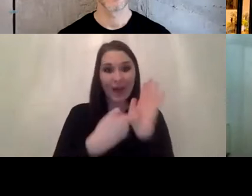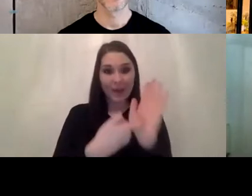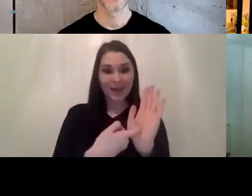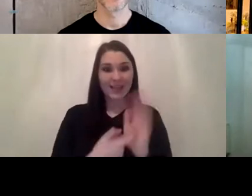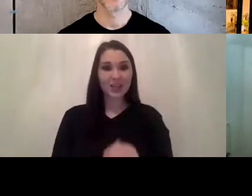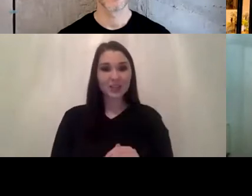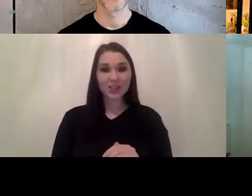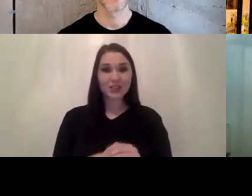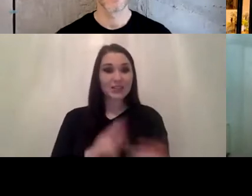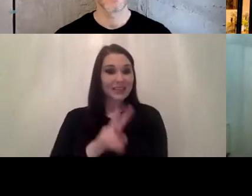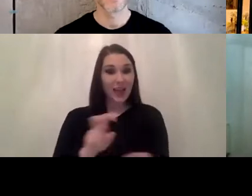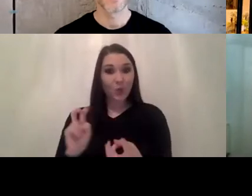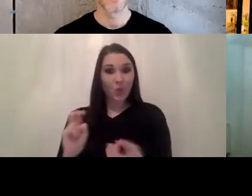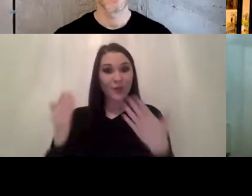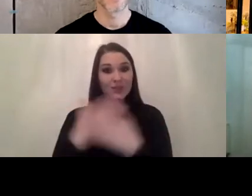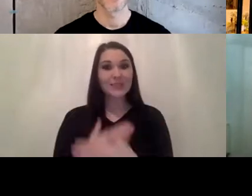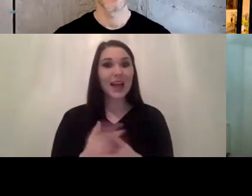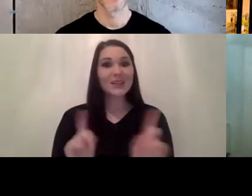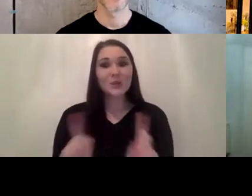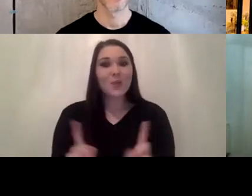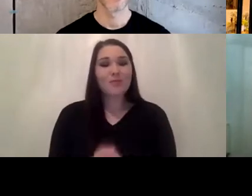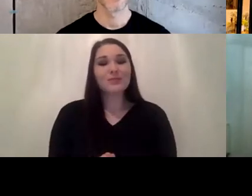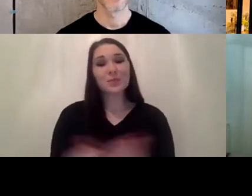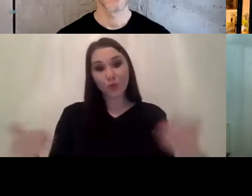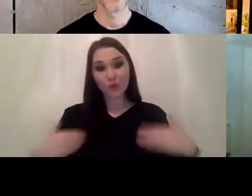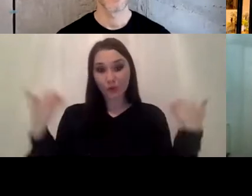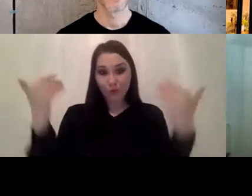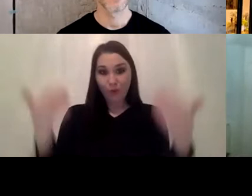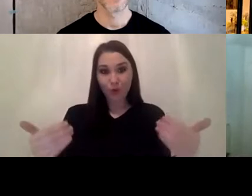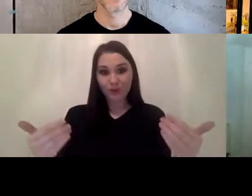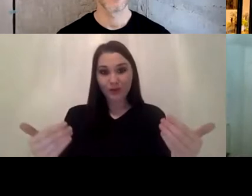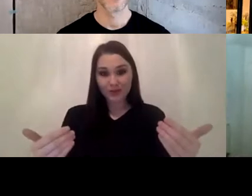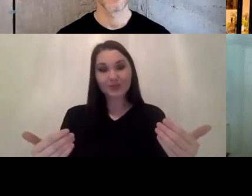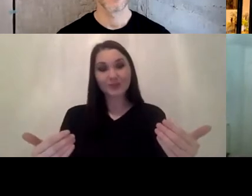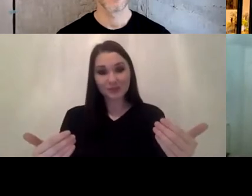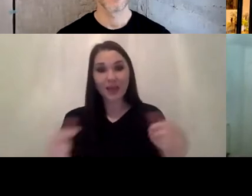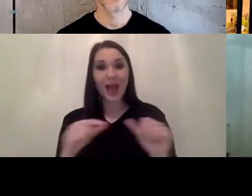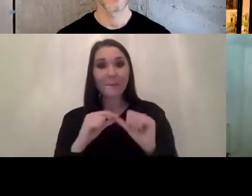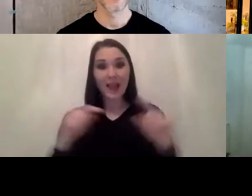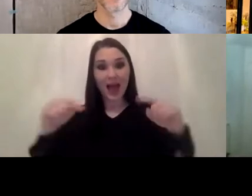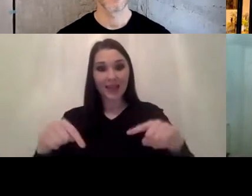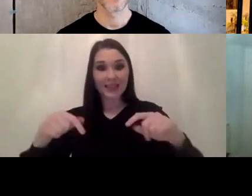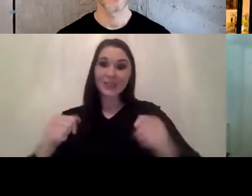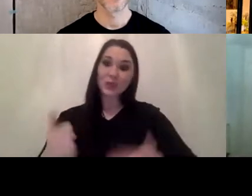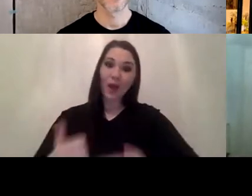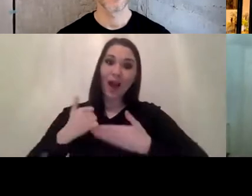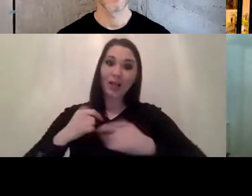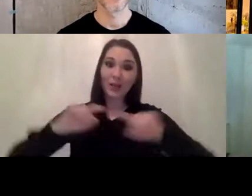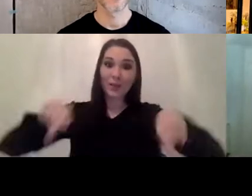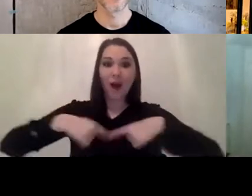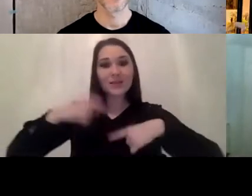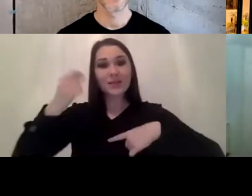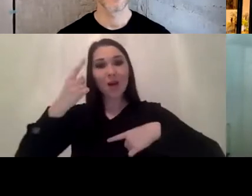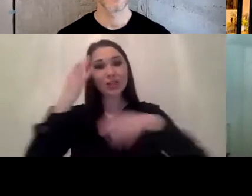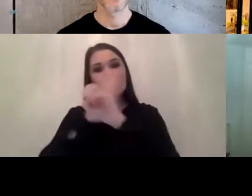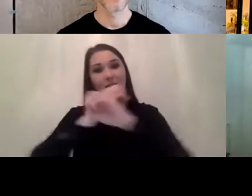really take away from this session, and moving forward we just apply this so that it can help us and understand that these